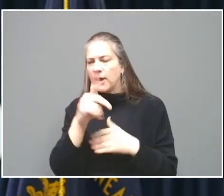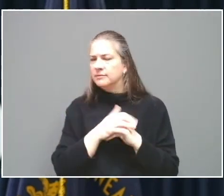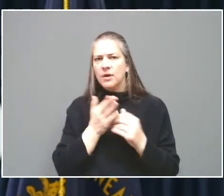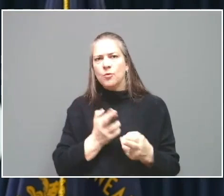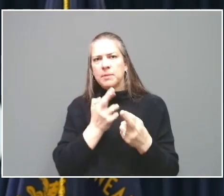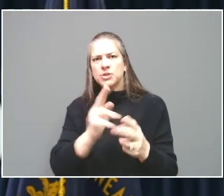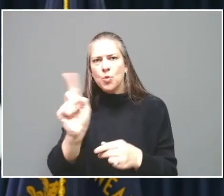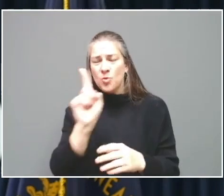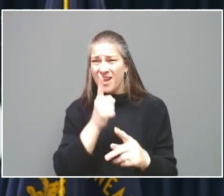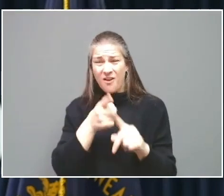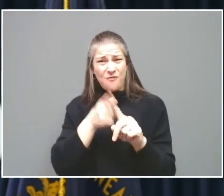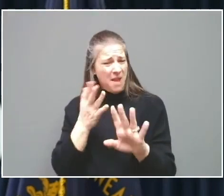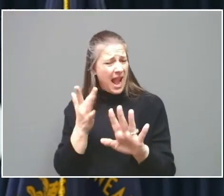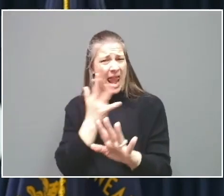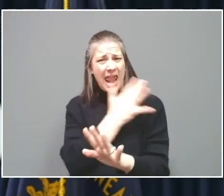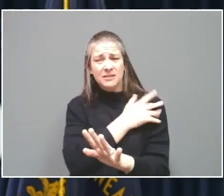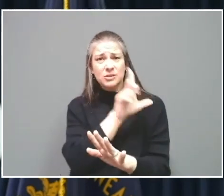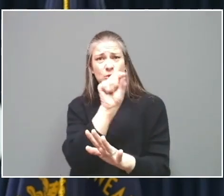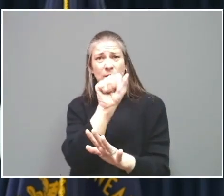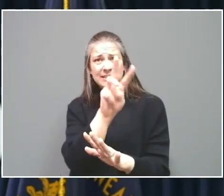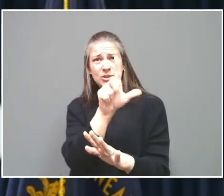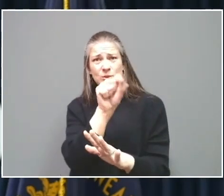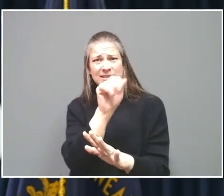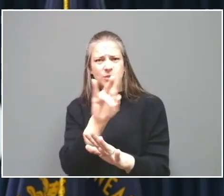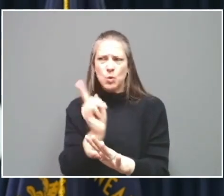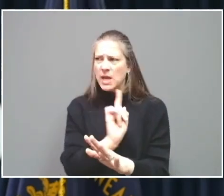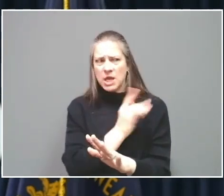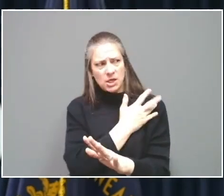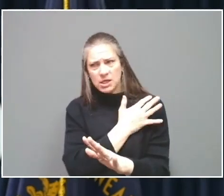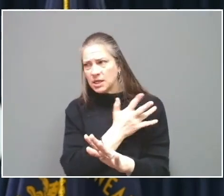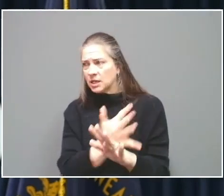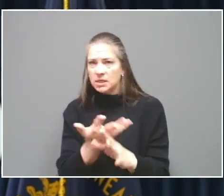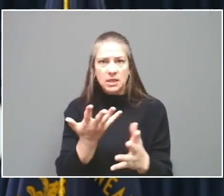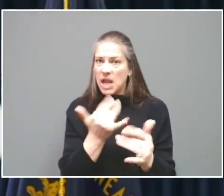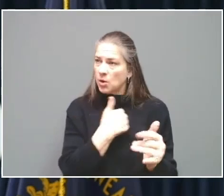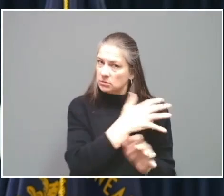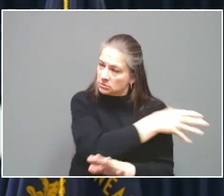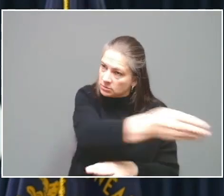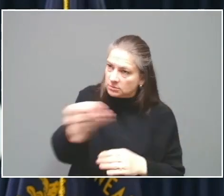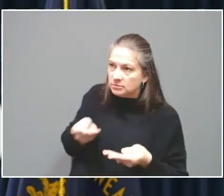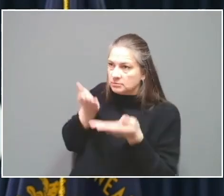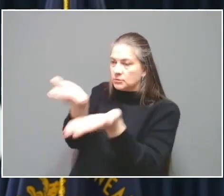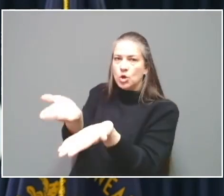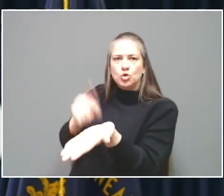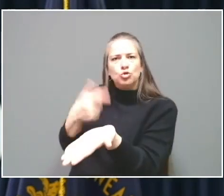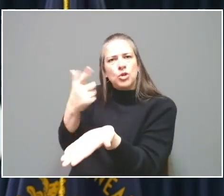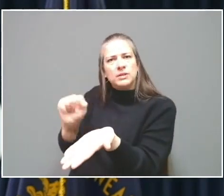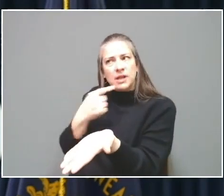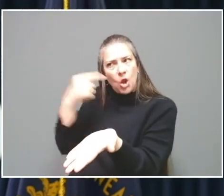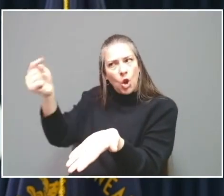in 2016, 2017 that we are putting once again in front of the General Assembly to